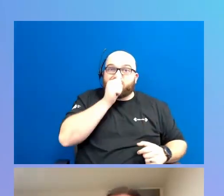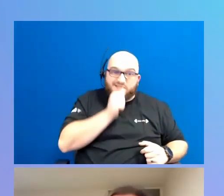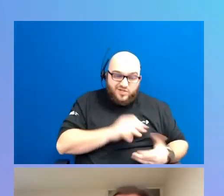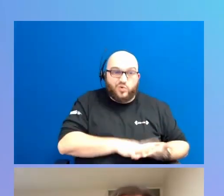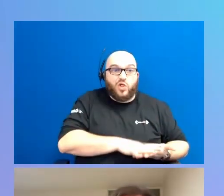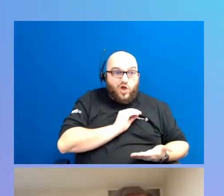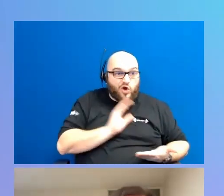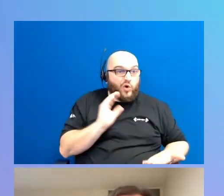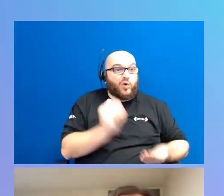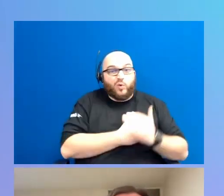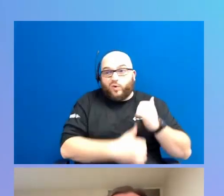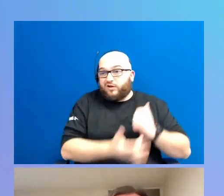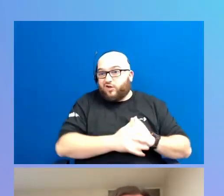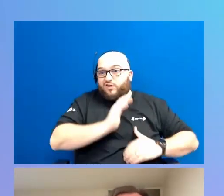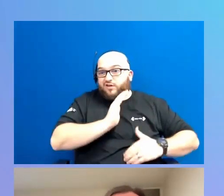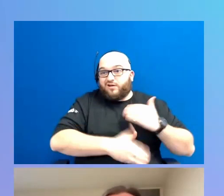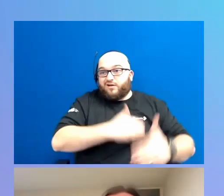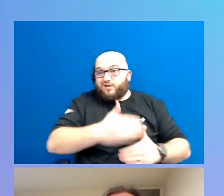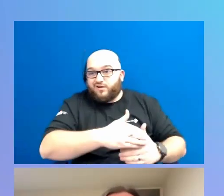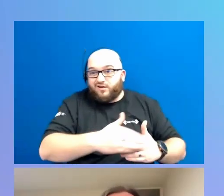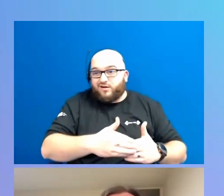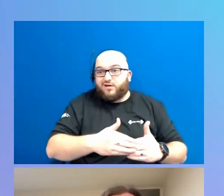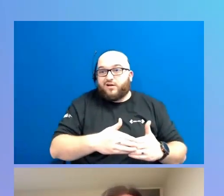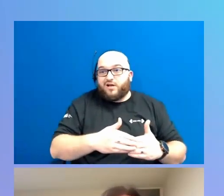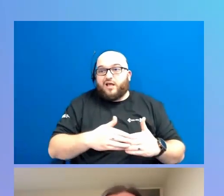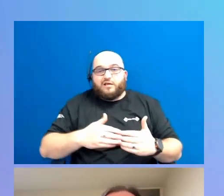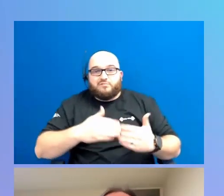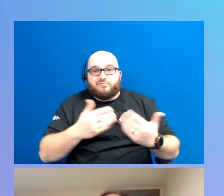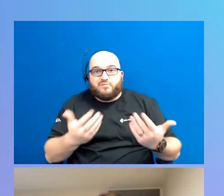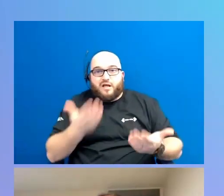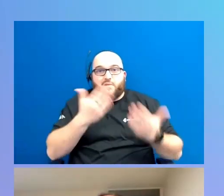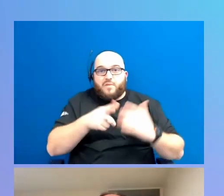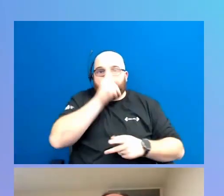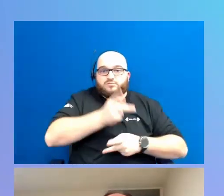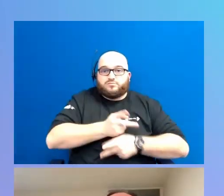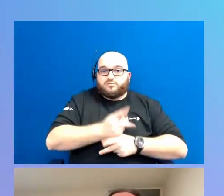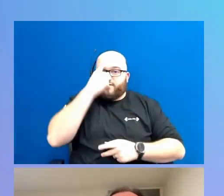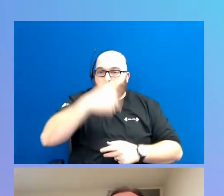interface and buying and shopping on different web. It's